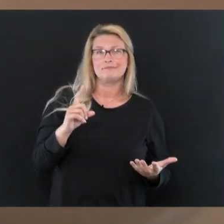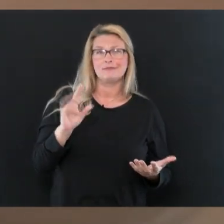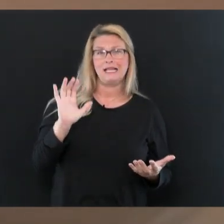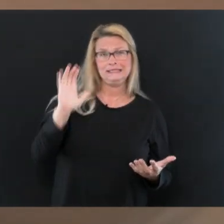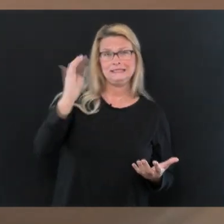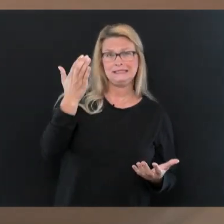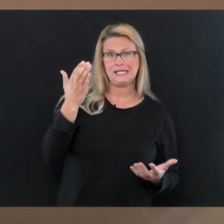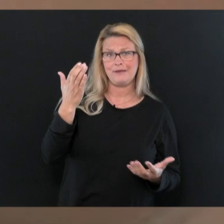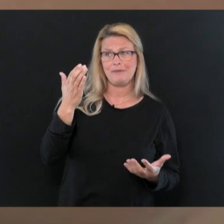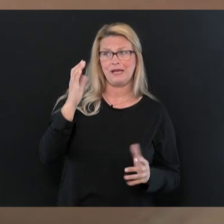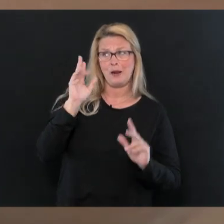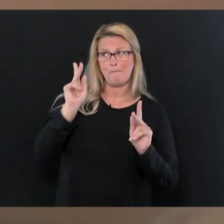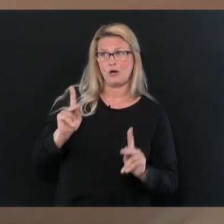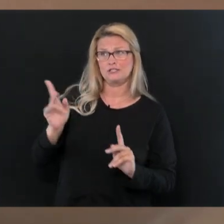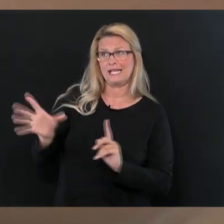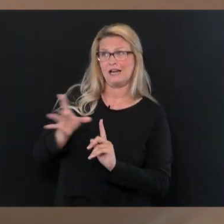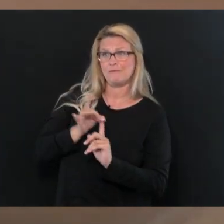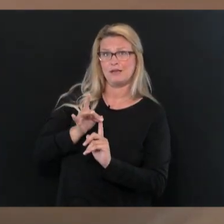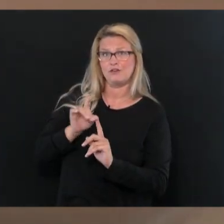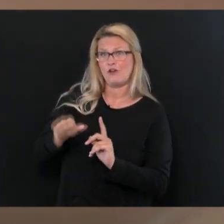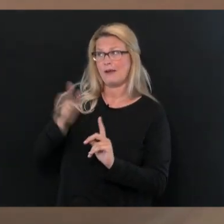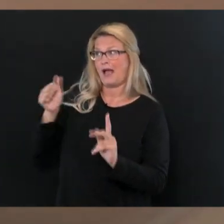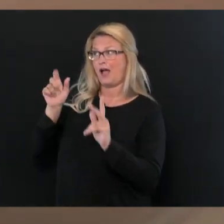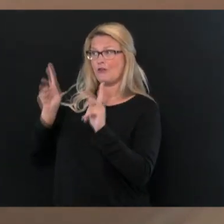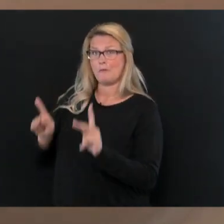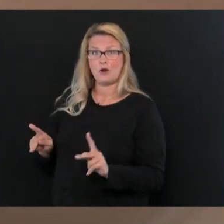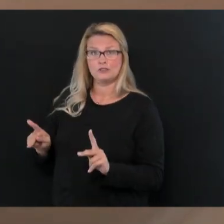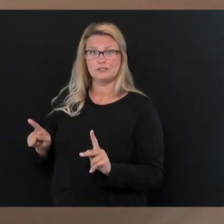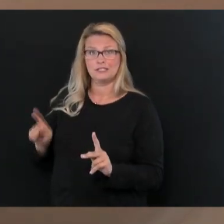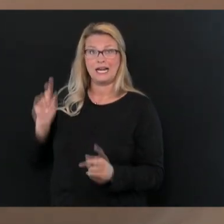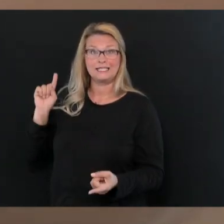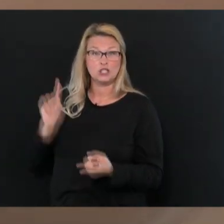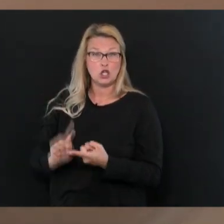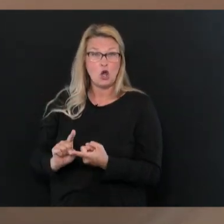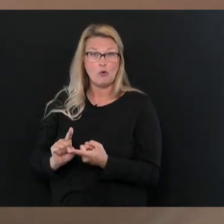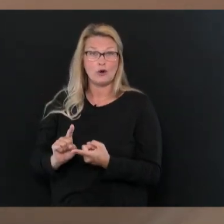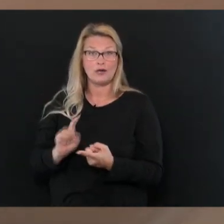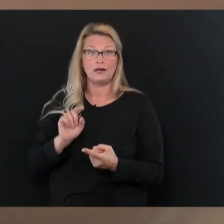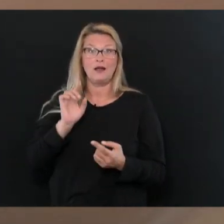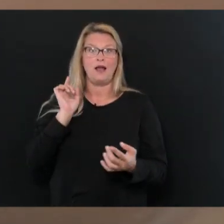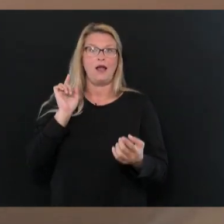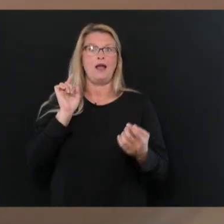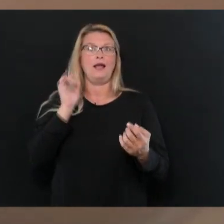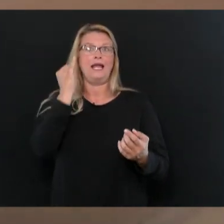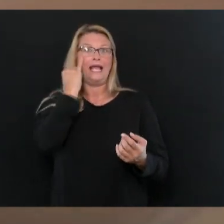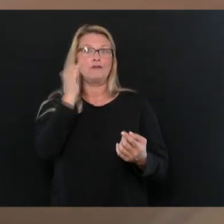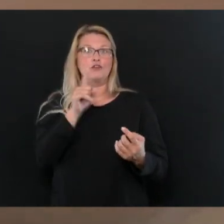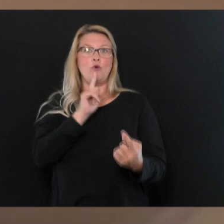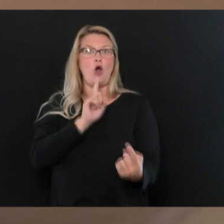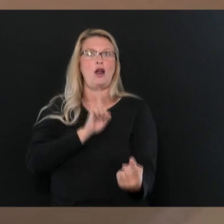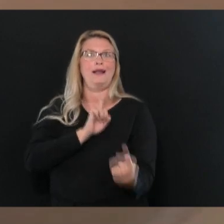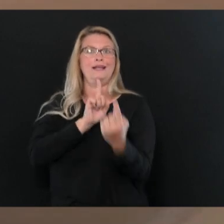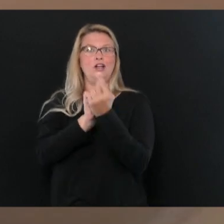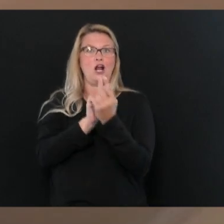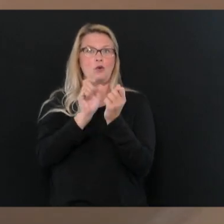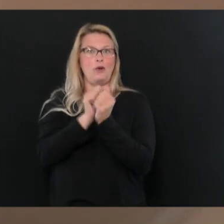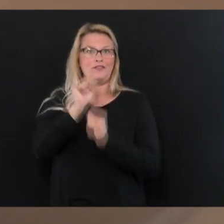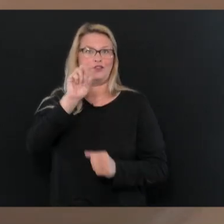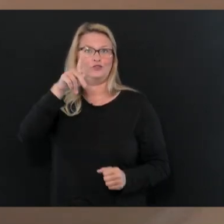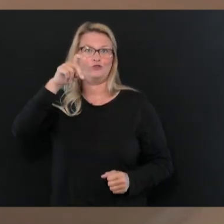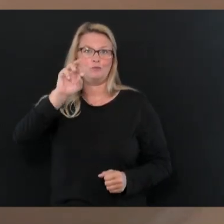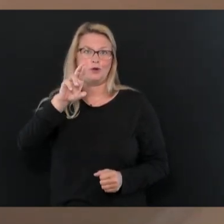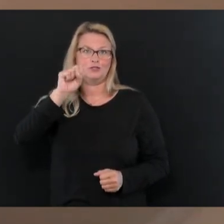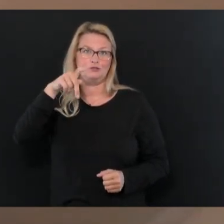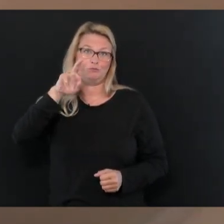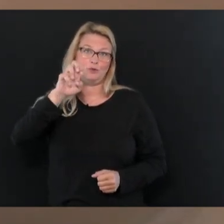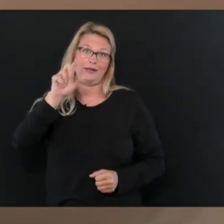anybody getting infected from another person is lower unless you come into contact with one of these super spreaders, as we've talked about before.